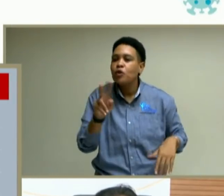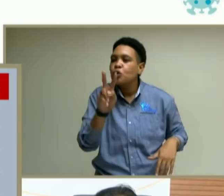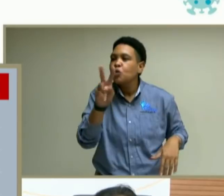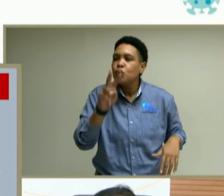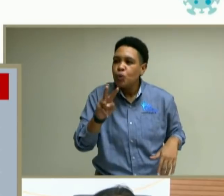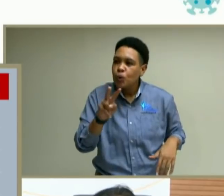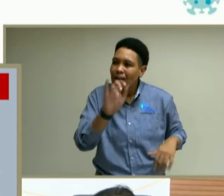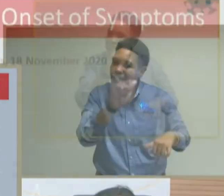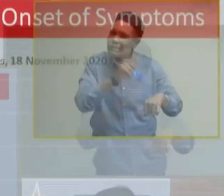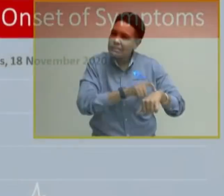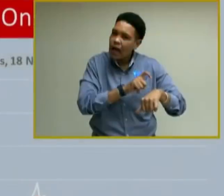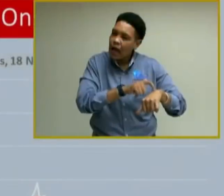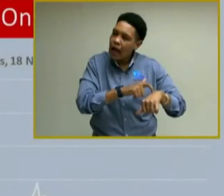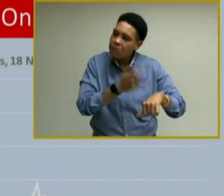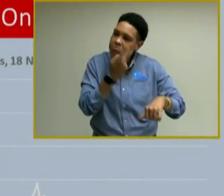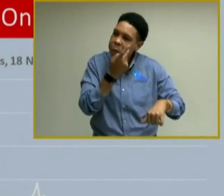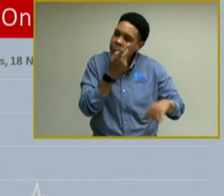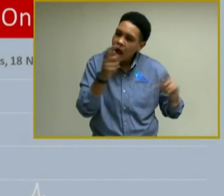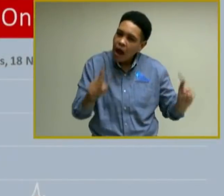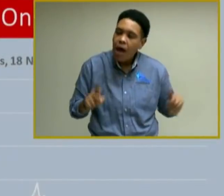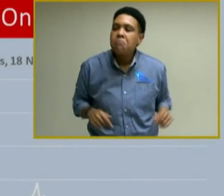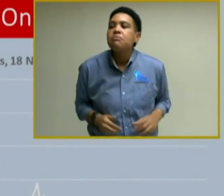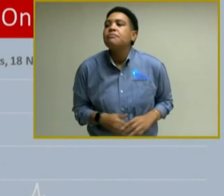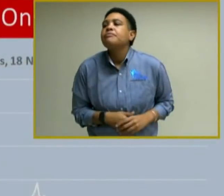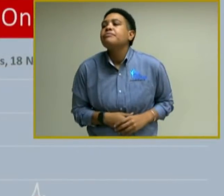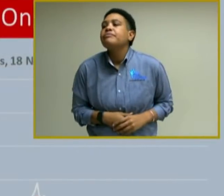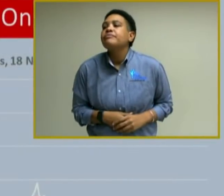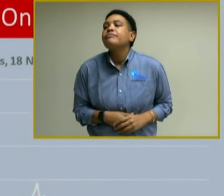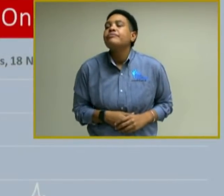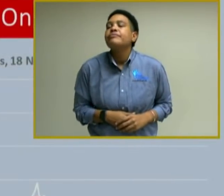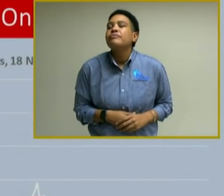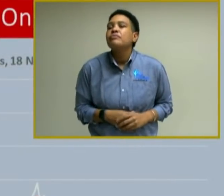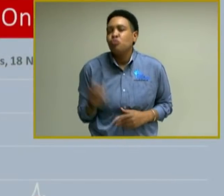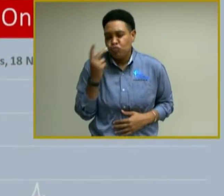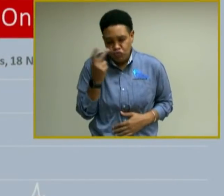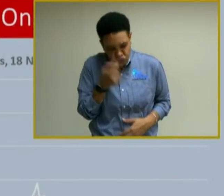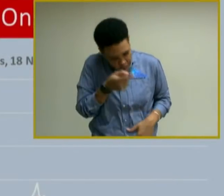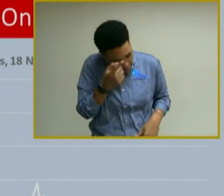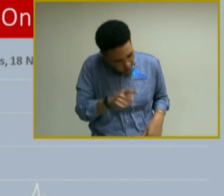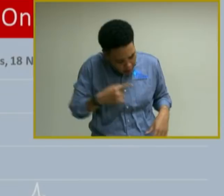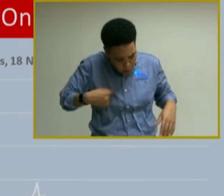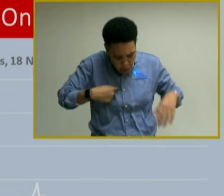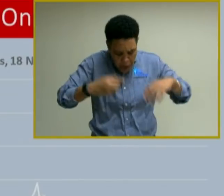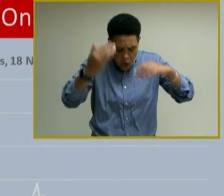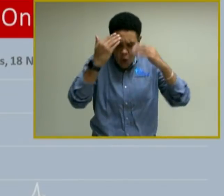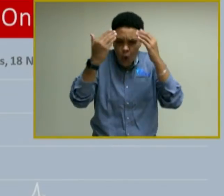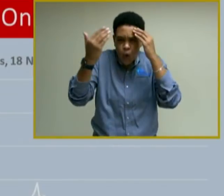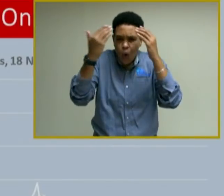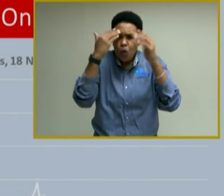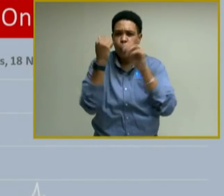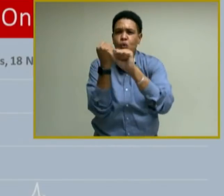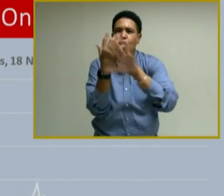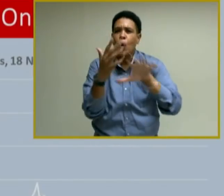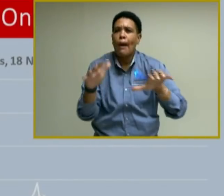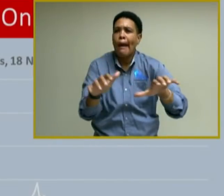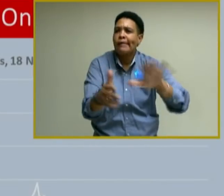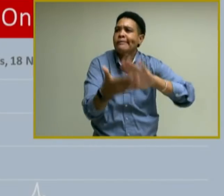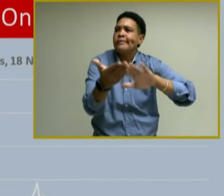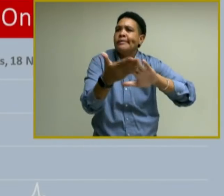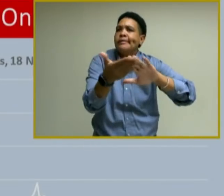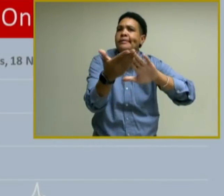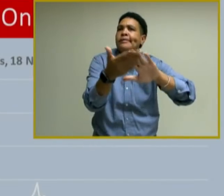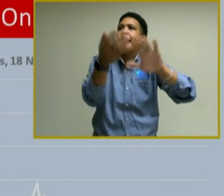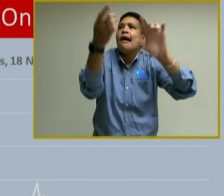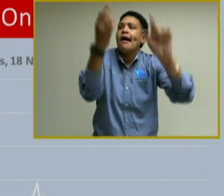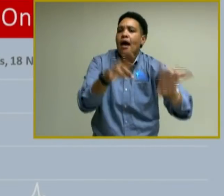at that time. Now, we saw the consequence of that. We know that there were triggering activities that